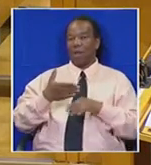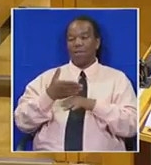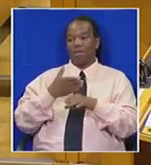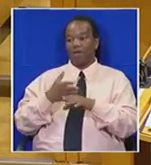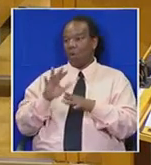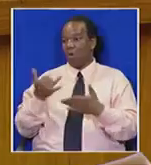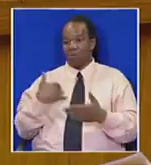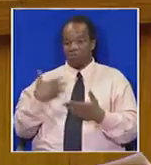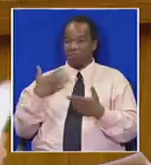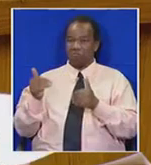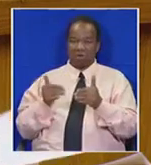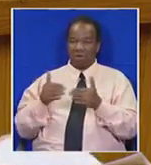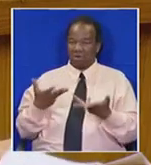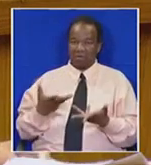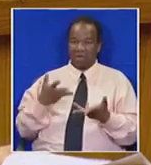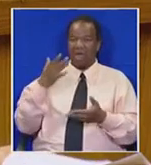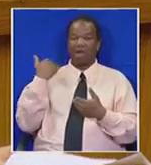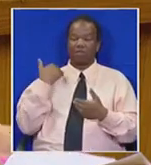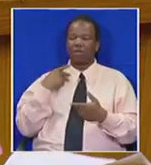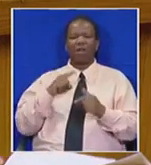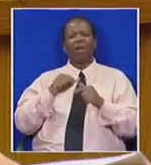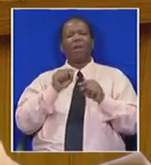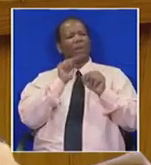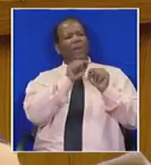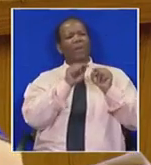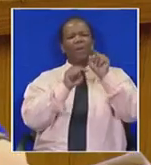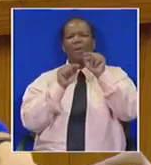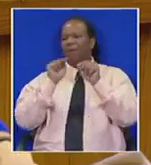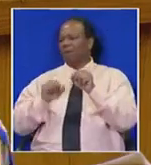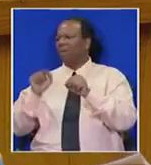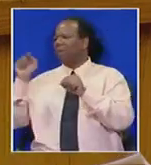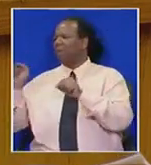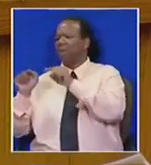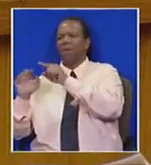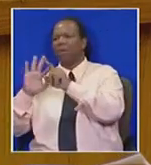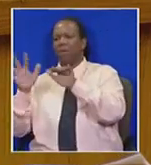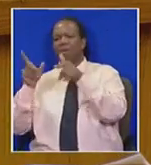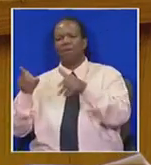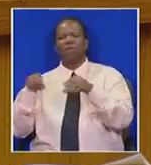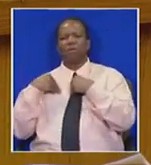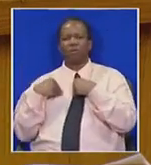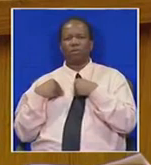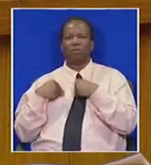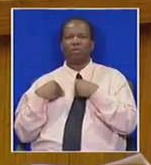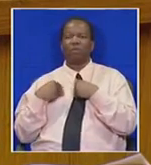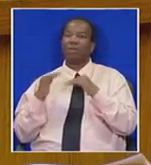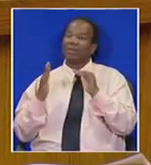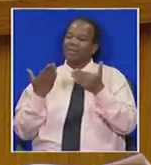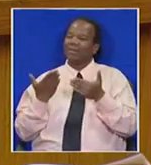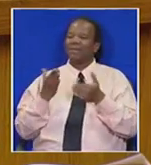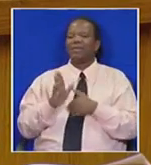maintenance expenditure, and so it goes on, and so it goes on. So South Africa's intergovernmental